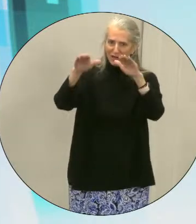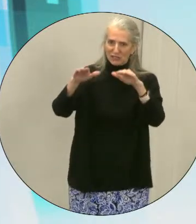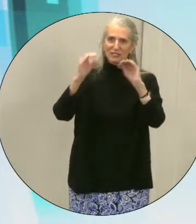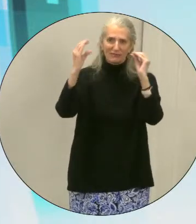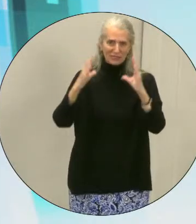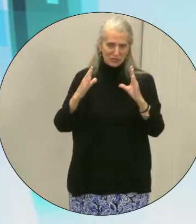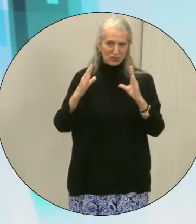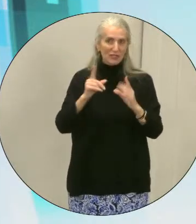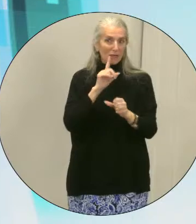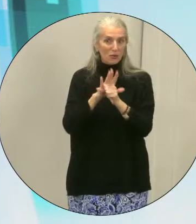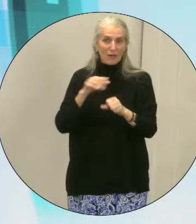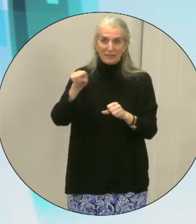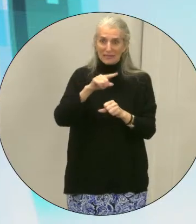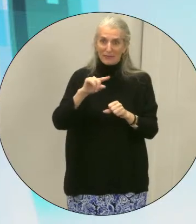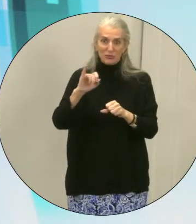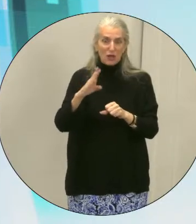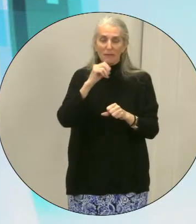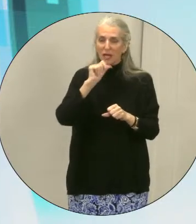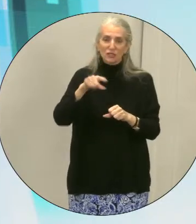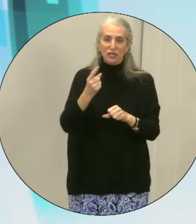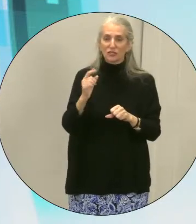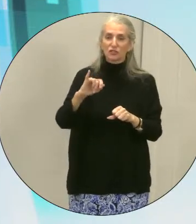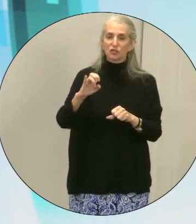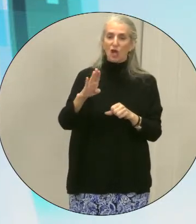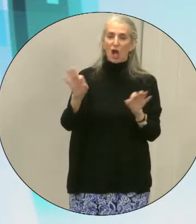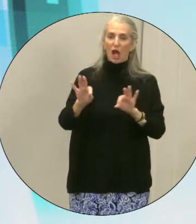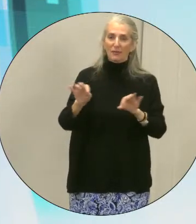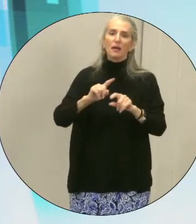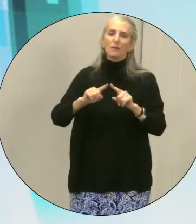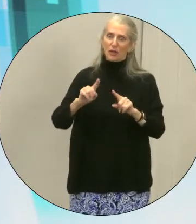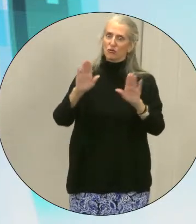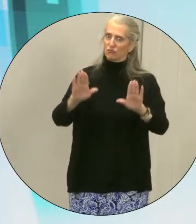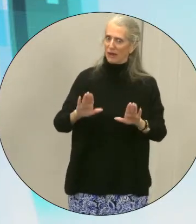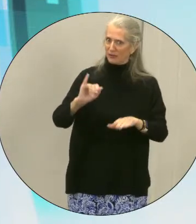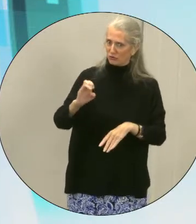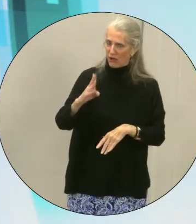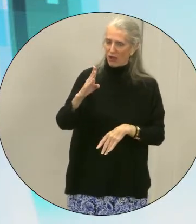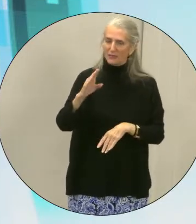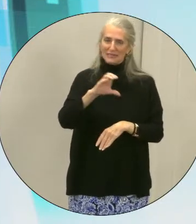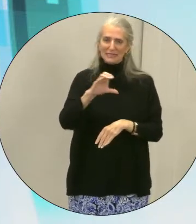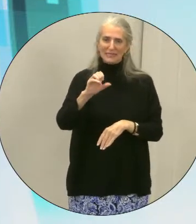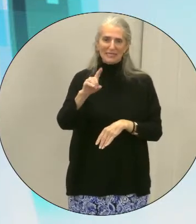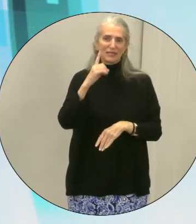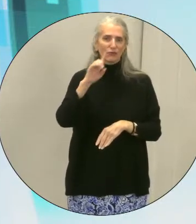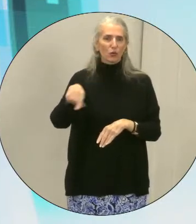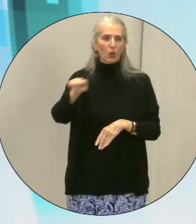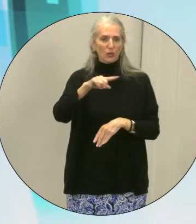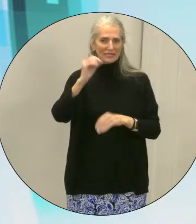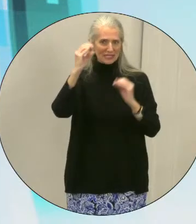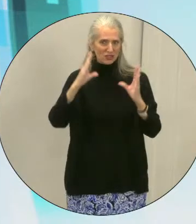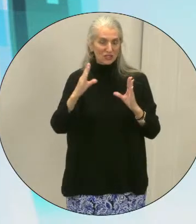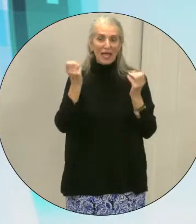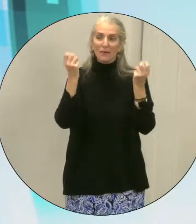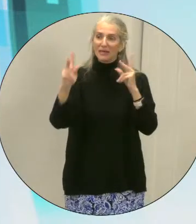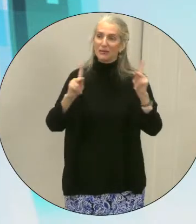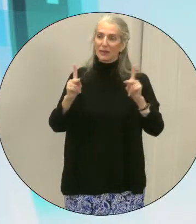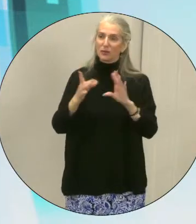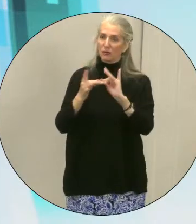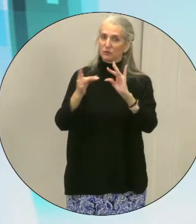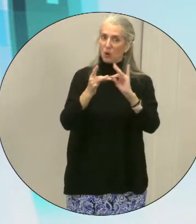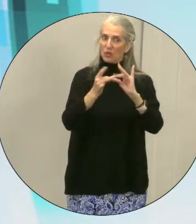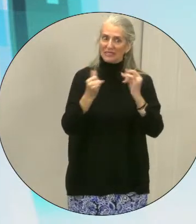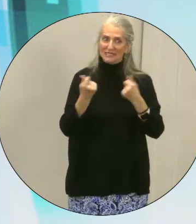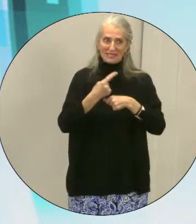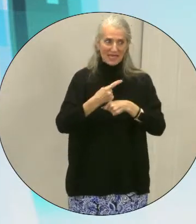job, and not just a job, but a great job in CCSD for those teachers. We take on, and many people who have spoken today have taken